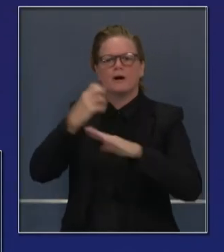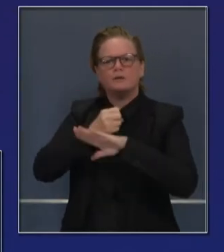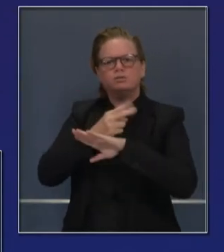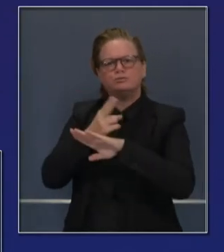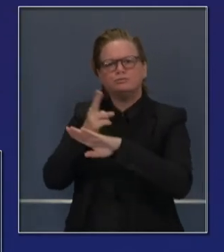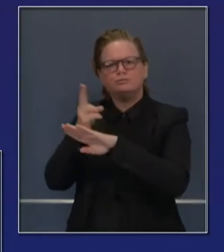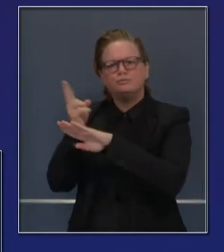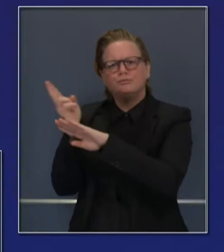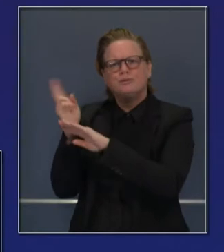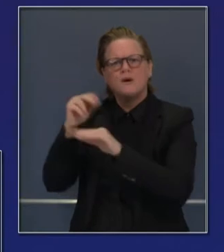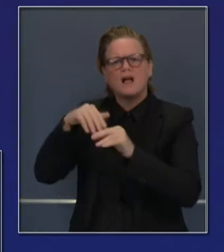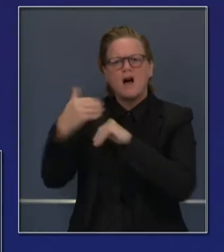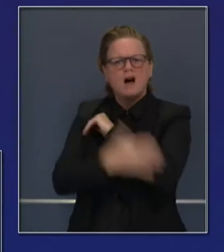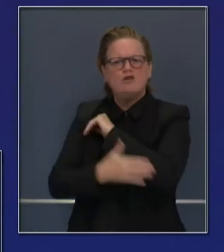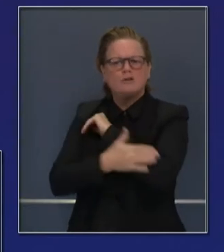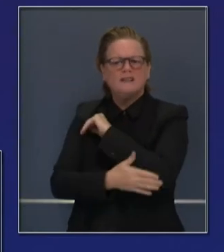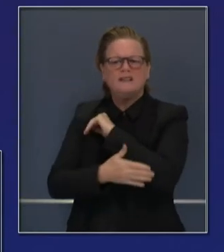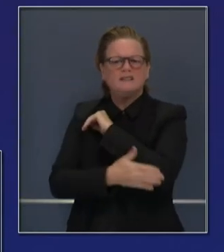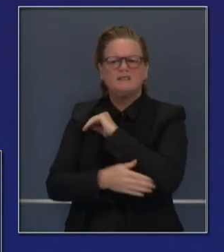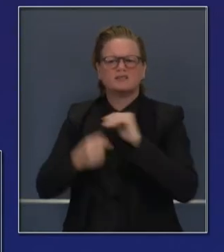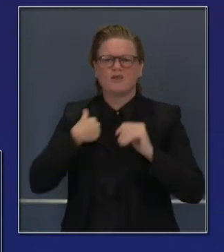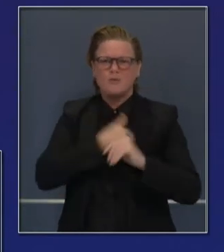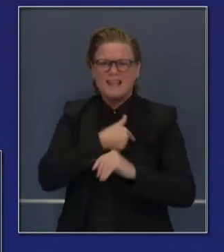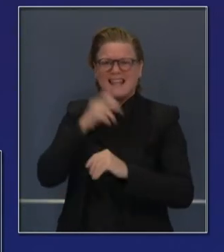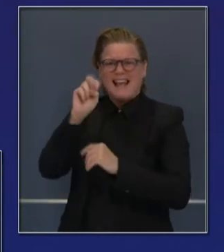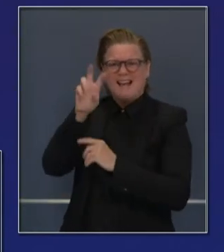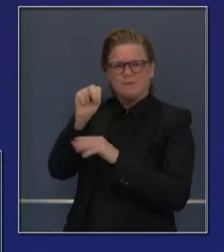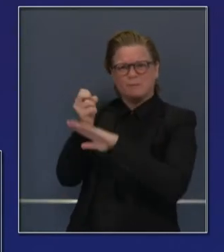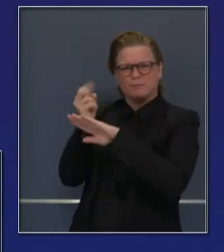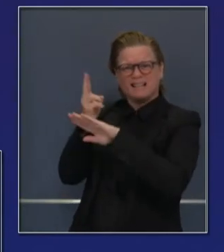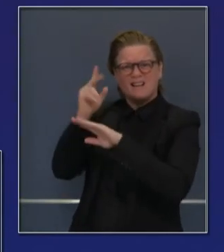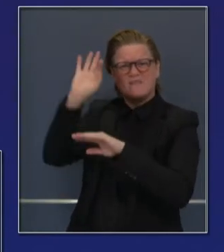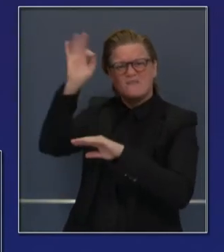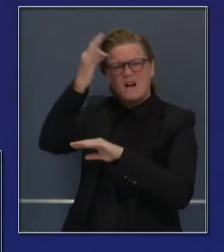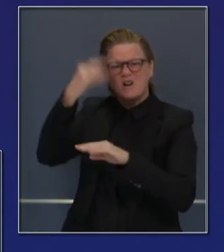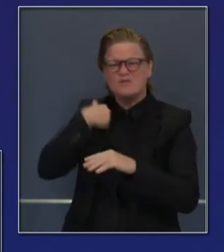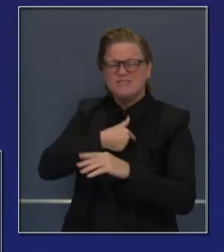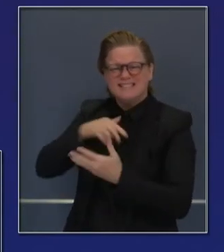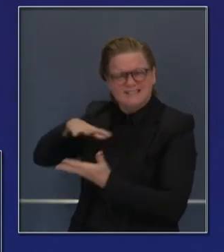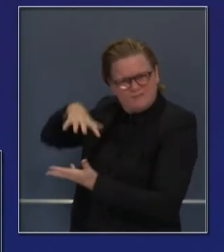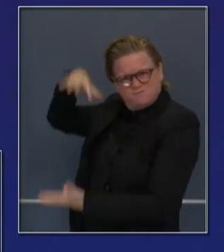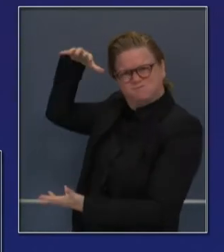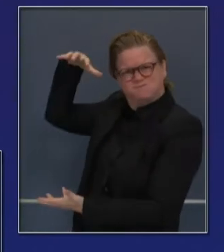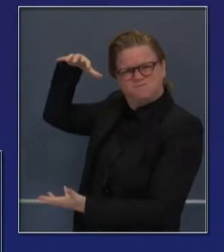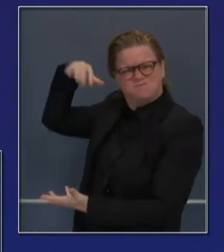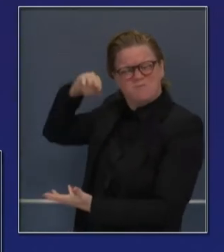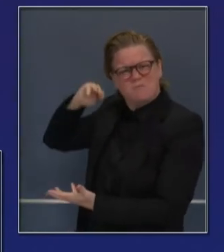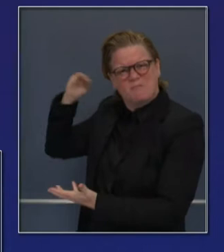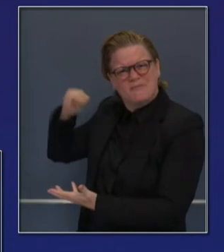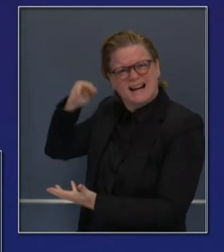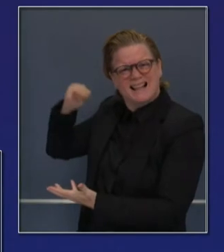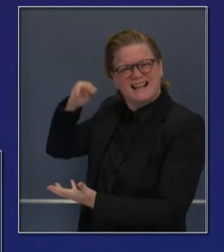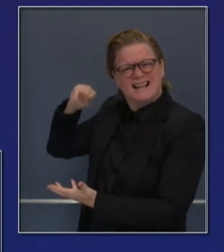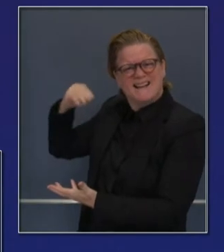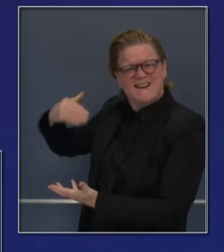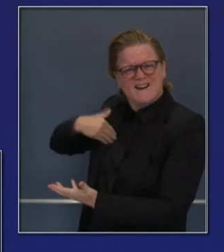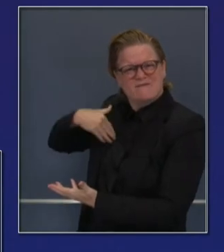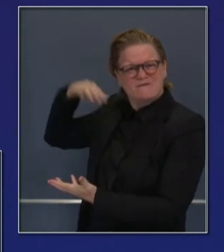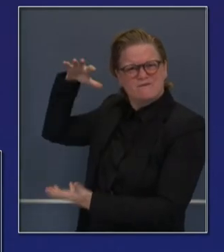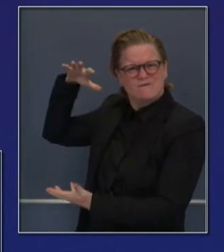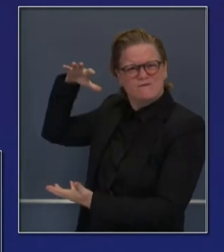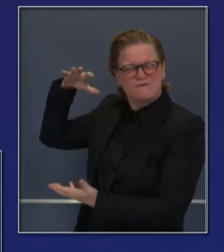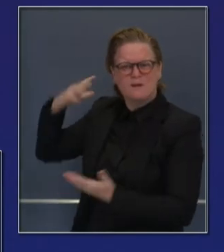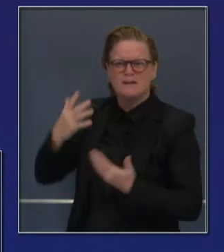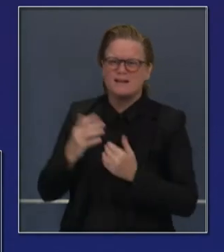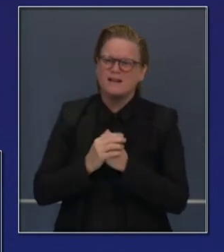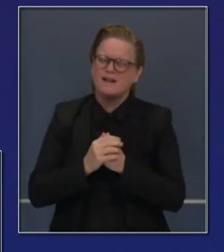National Strategic Stockpile actually has 40 million less N95 masks than the state of California. So